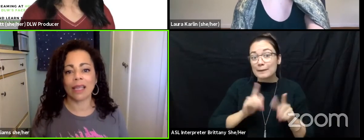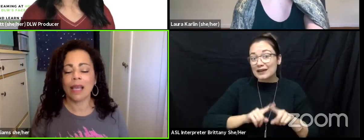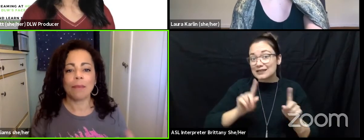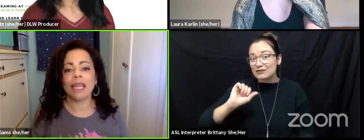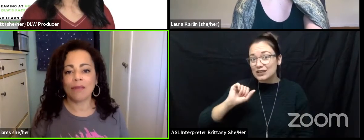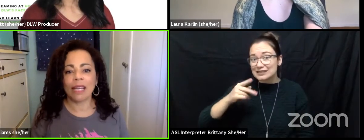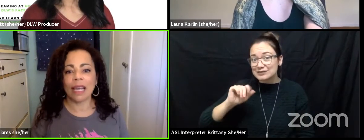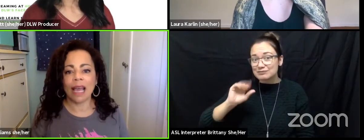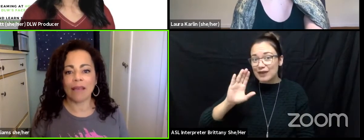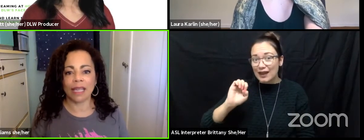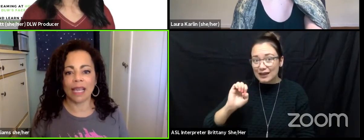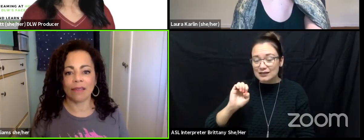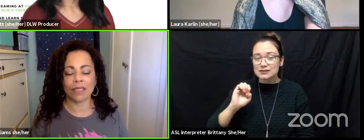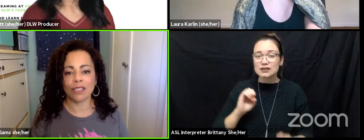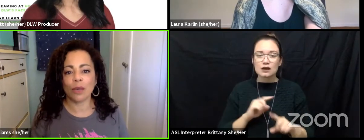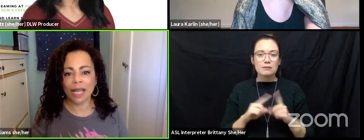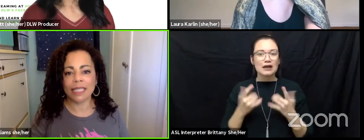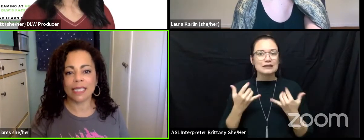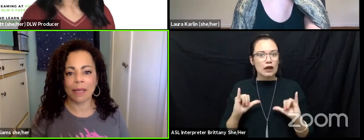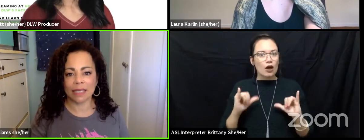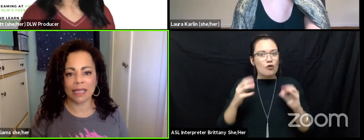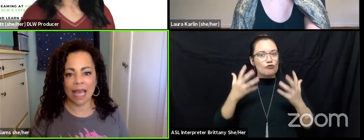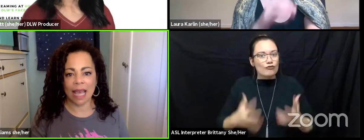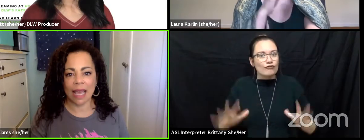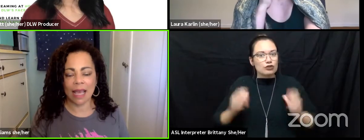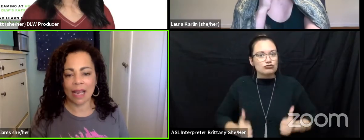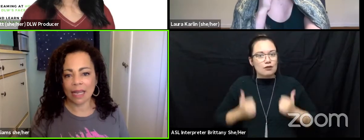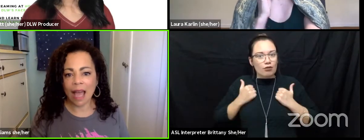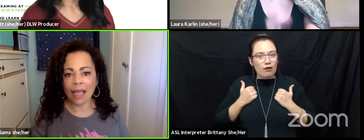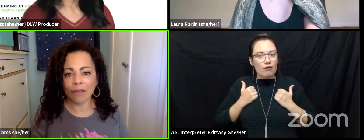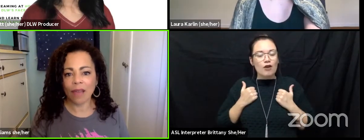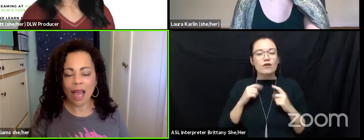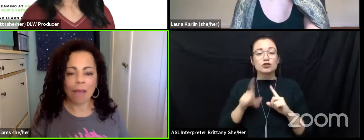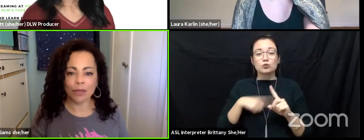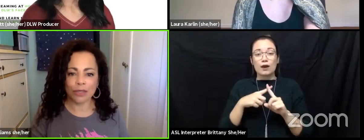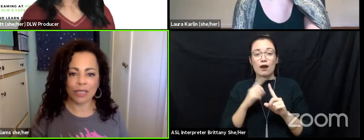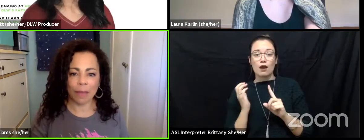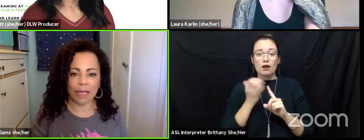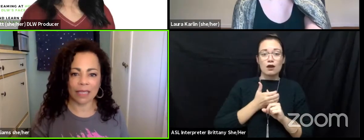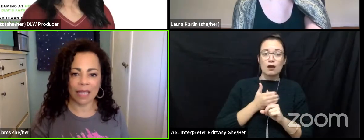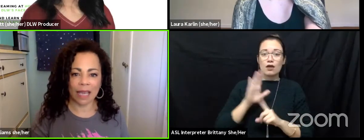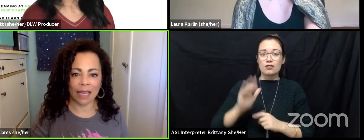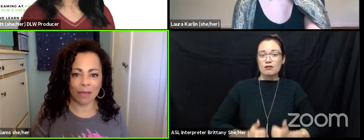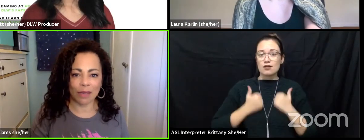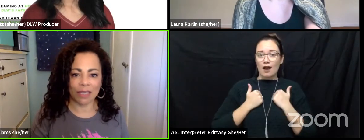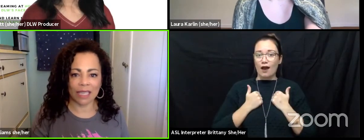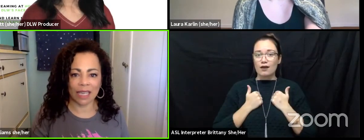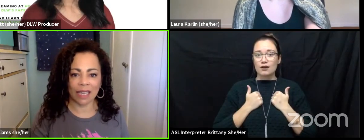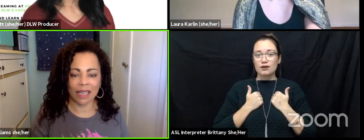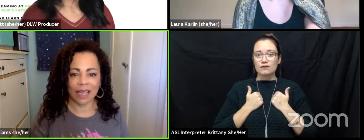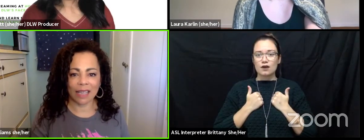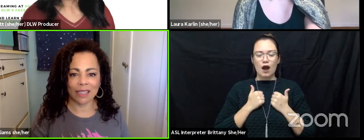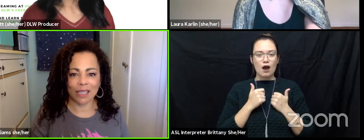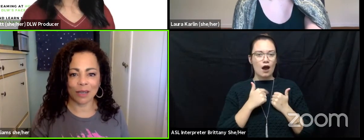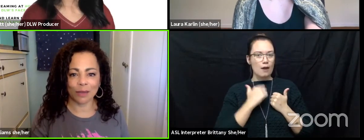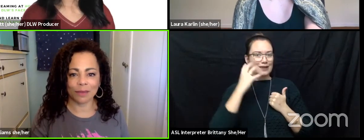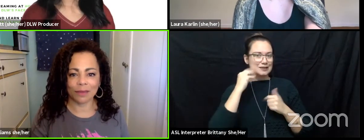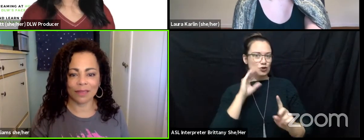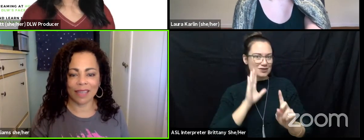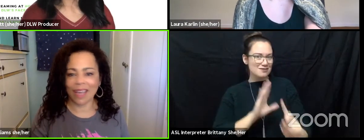live in, but they really have lived. And so when I step into their life, I'm also stepping into their community. And